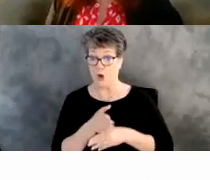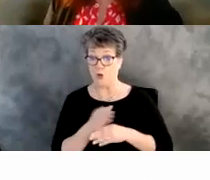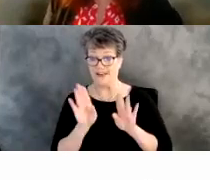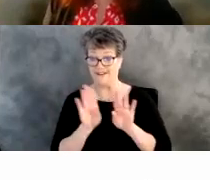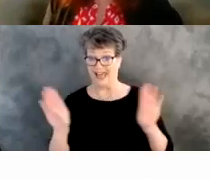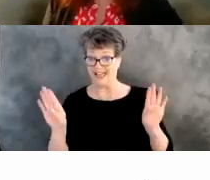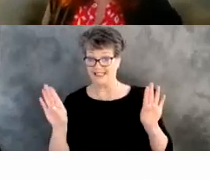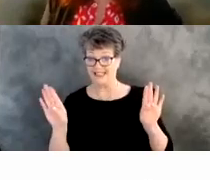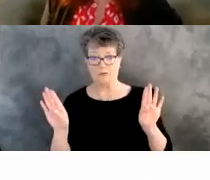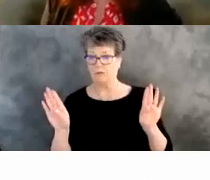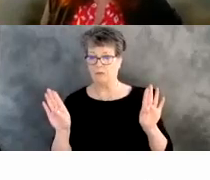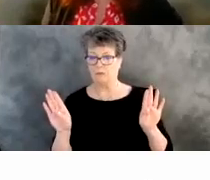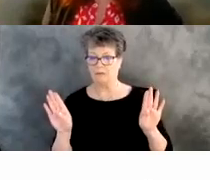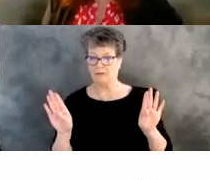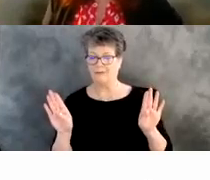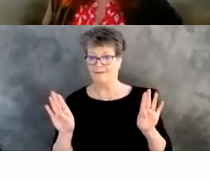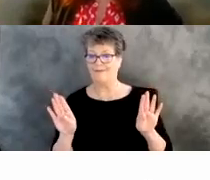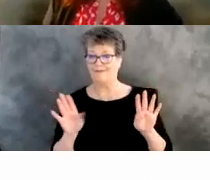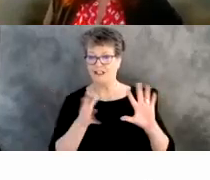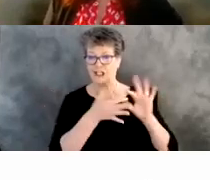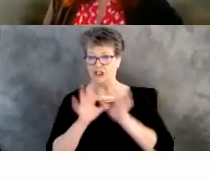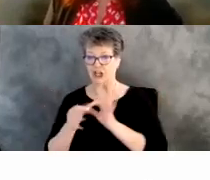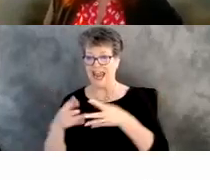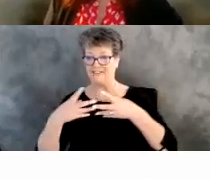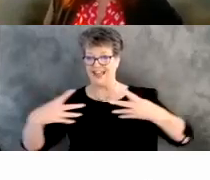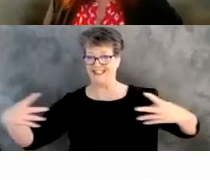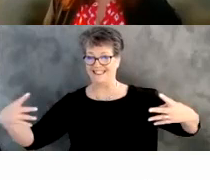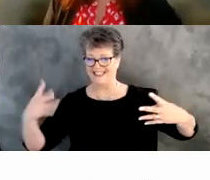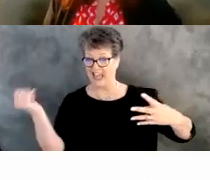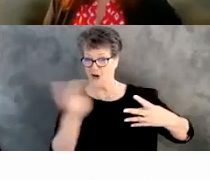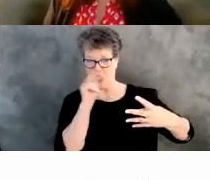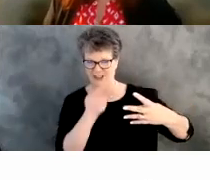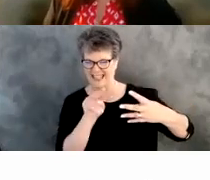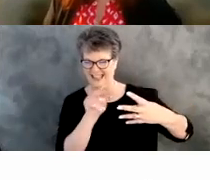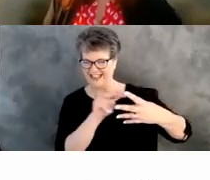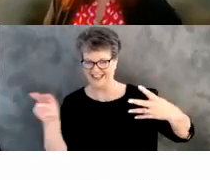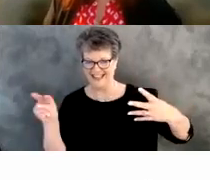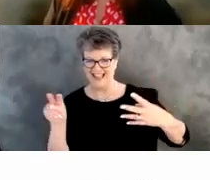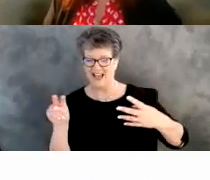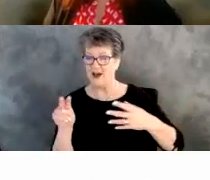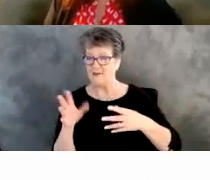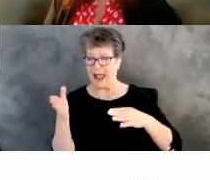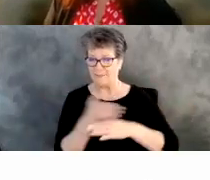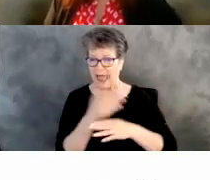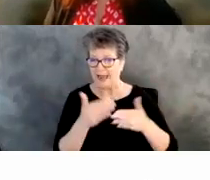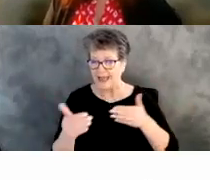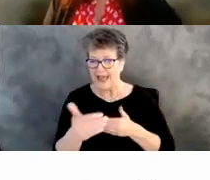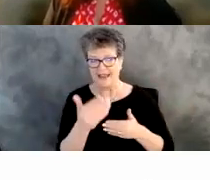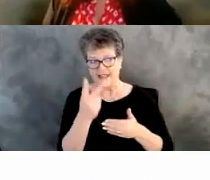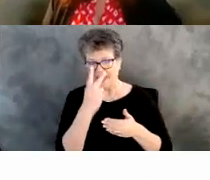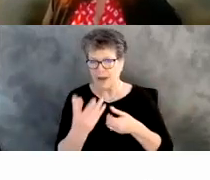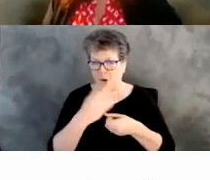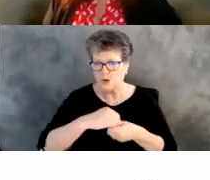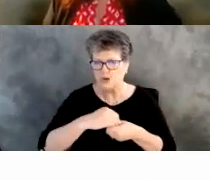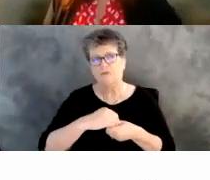that you can't see through, there's a chain link fence that everyone can see through. So by planning ahead and thinking about inclusion